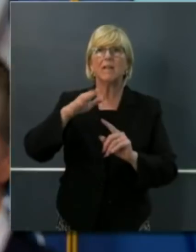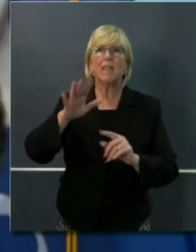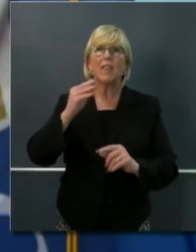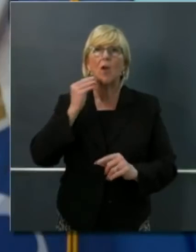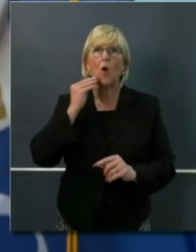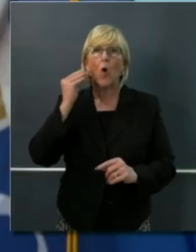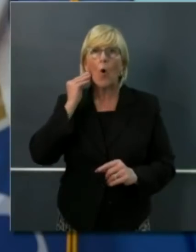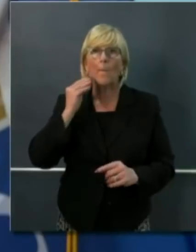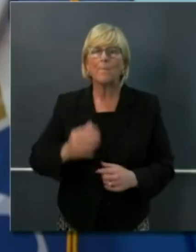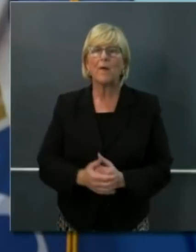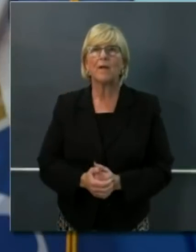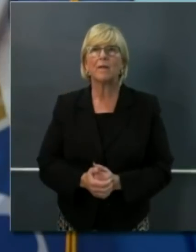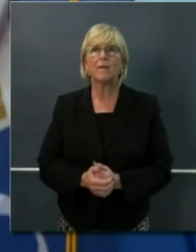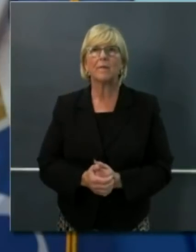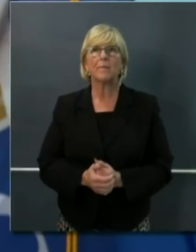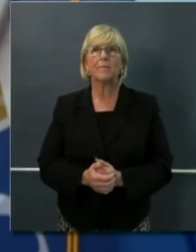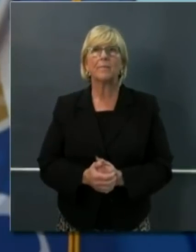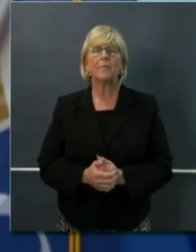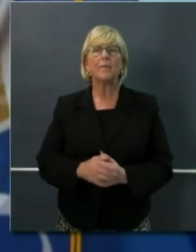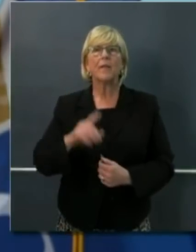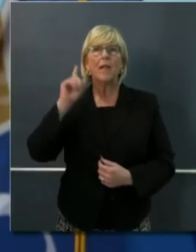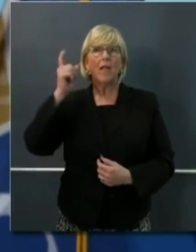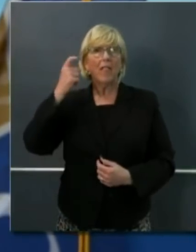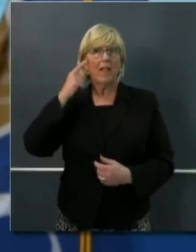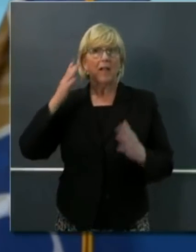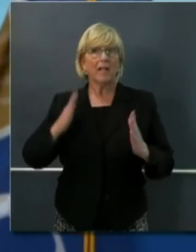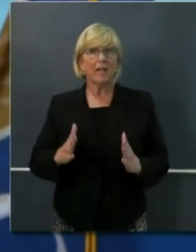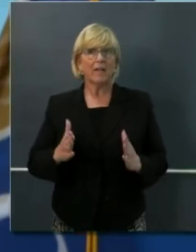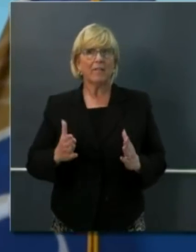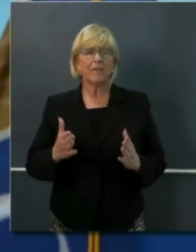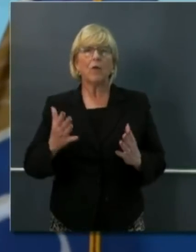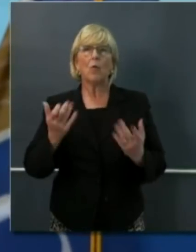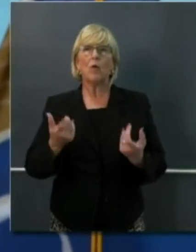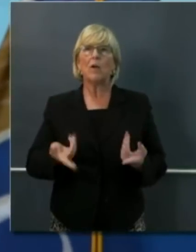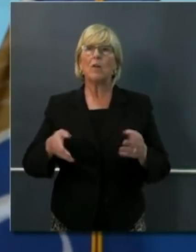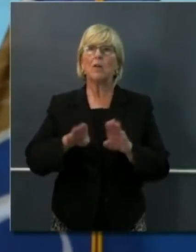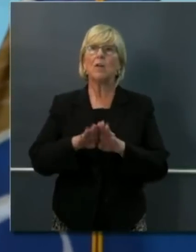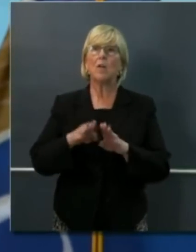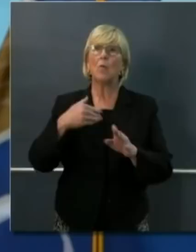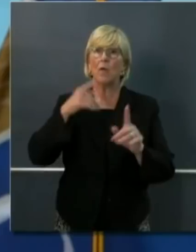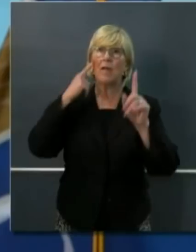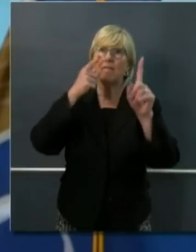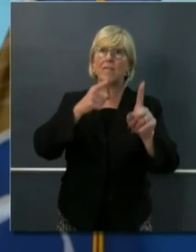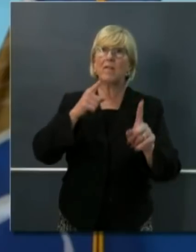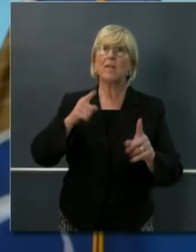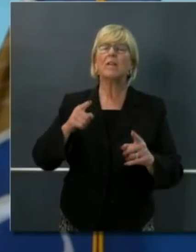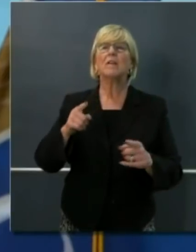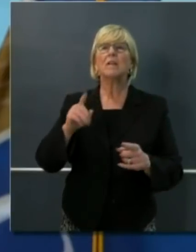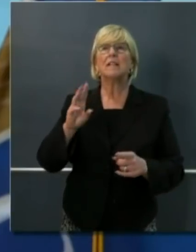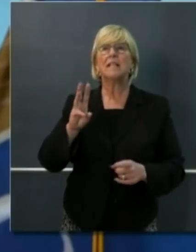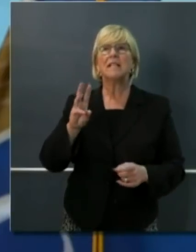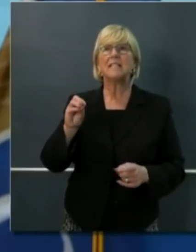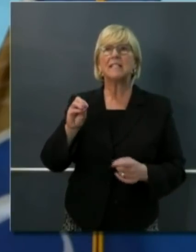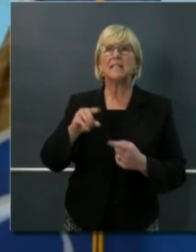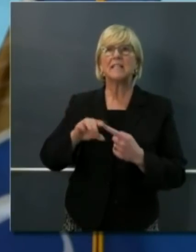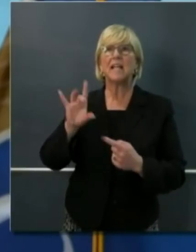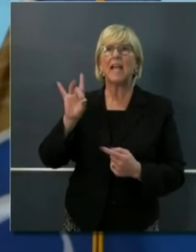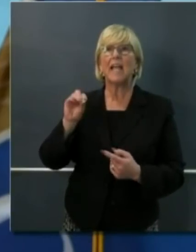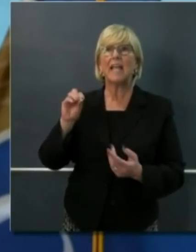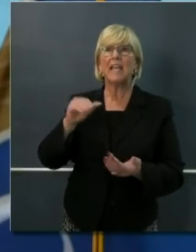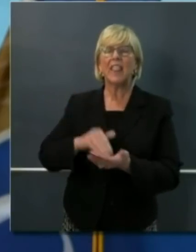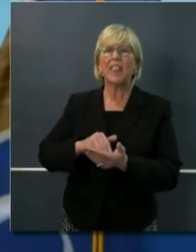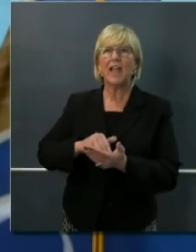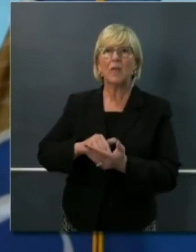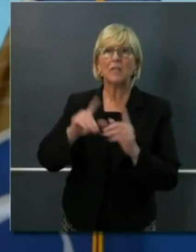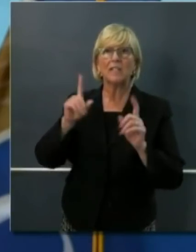And I just want to close by saying the following. While we have a goal of 60 to 80,000 tests, we want to blow past that